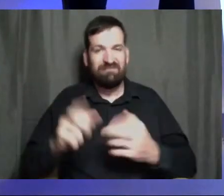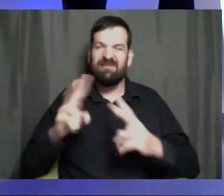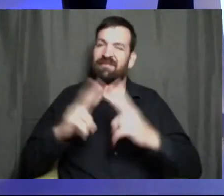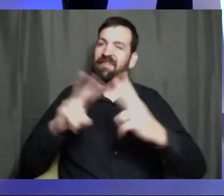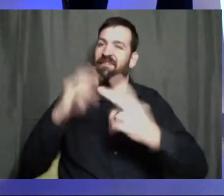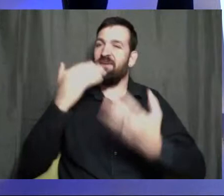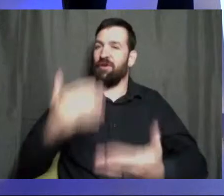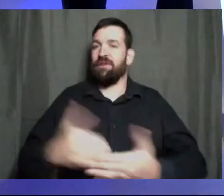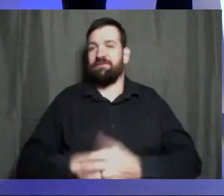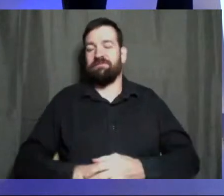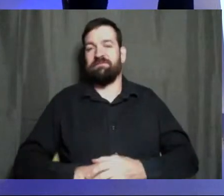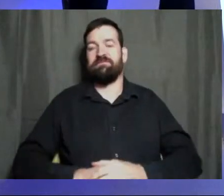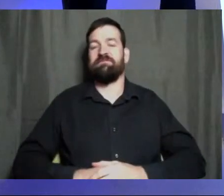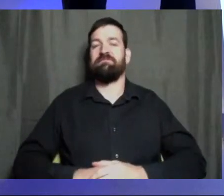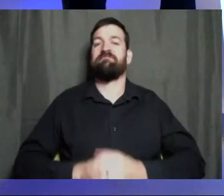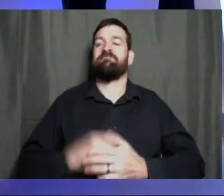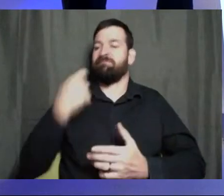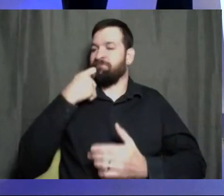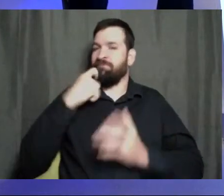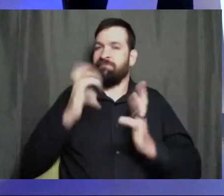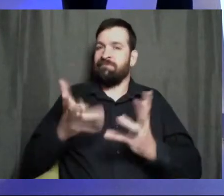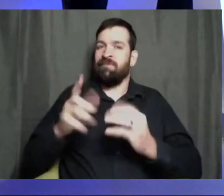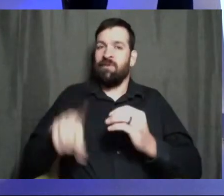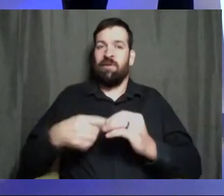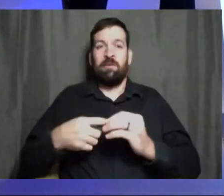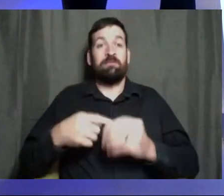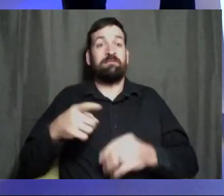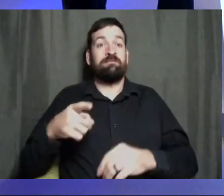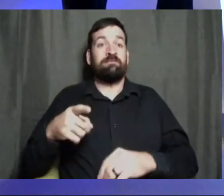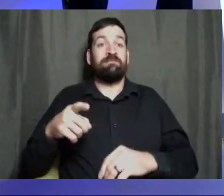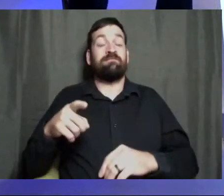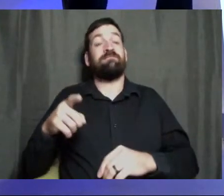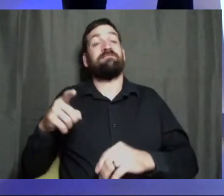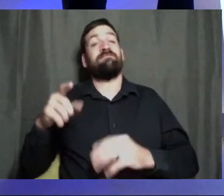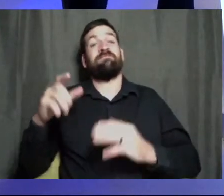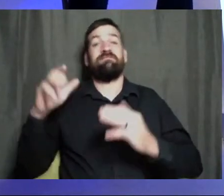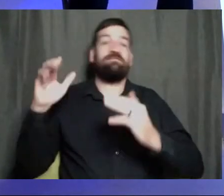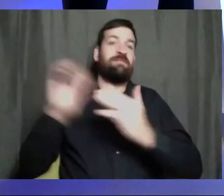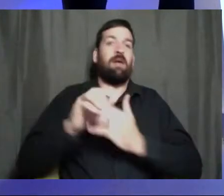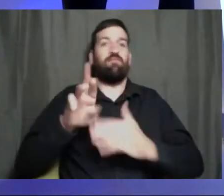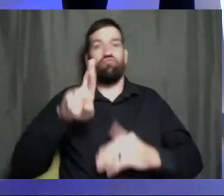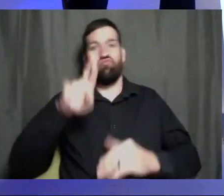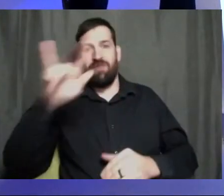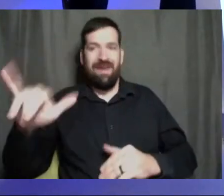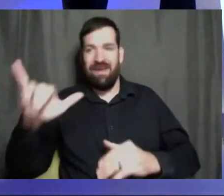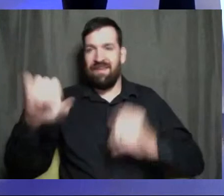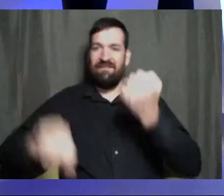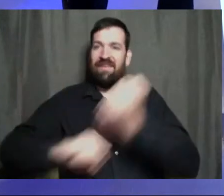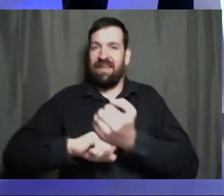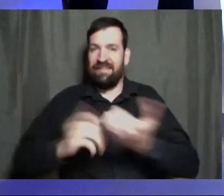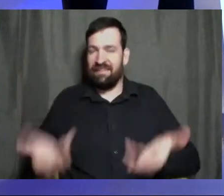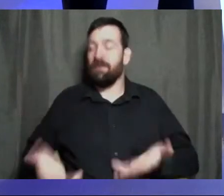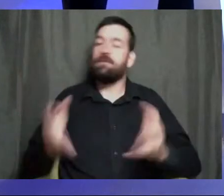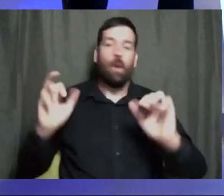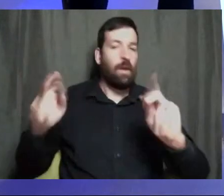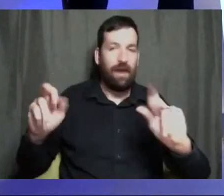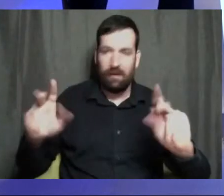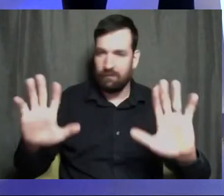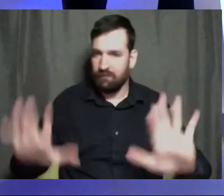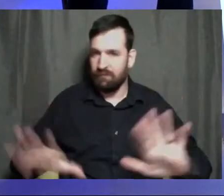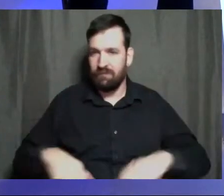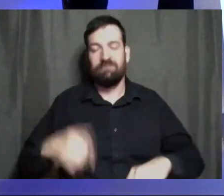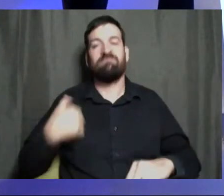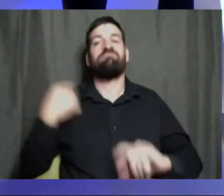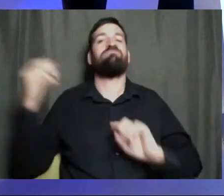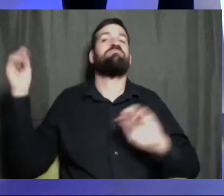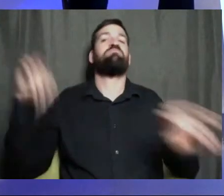just talking about our Chiefs win. Absolutely. Right. And our Tom Brady fan sitting right here. That's okay. It's okay. Hey, I came from Las Vegas, so I'm